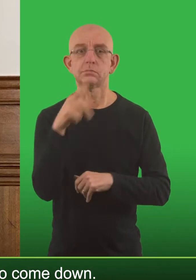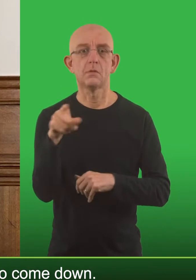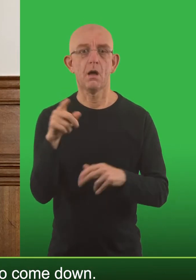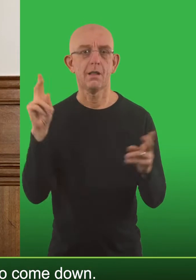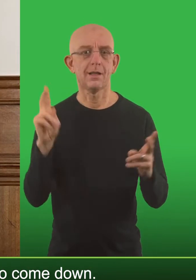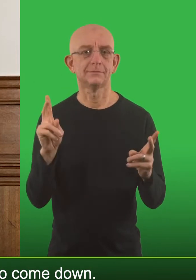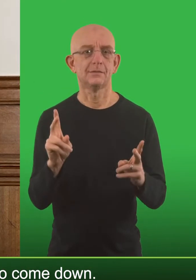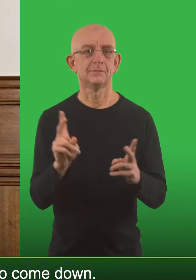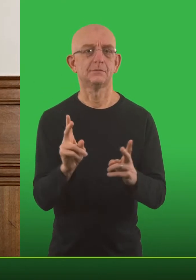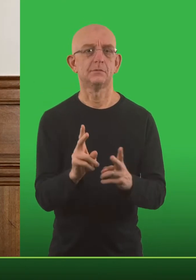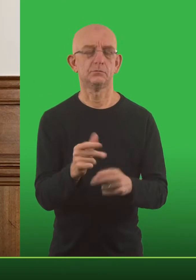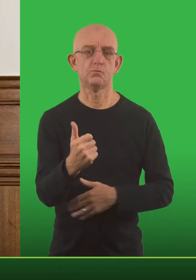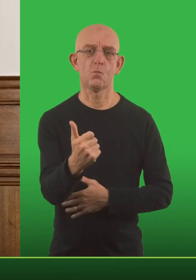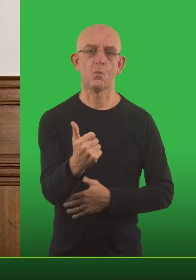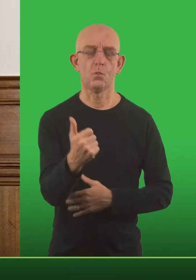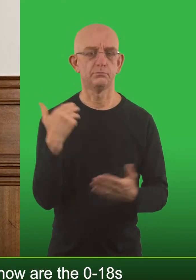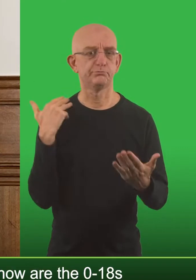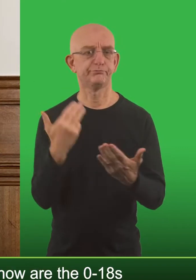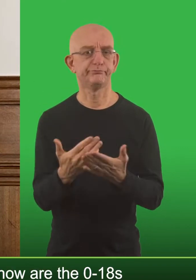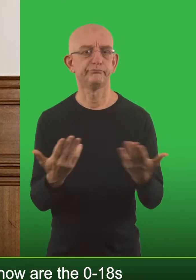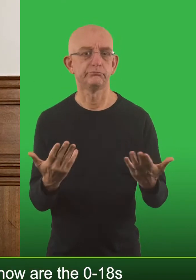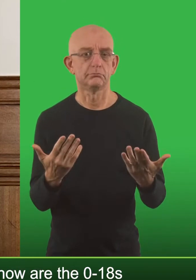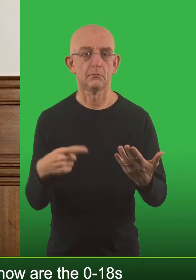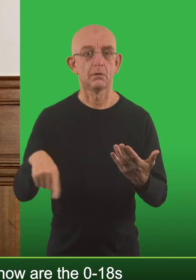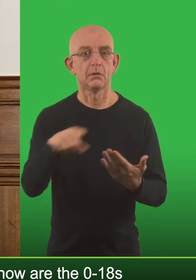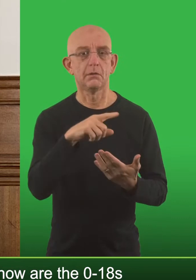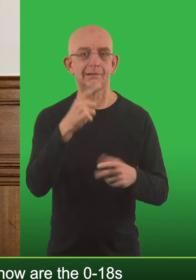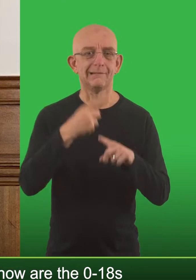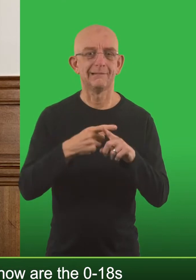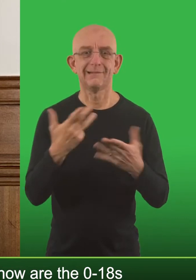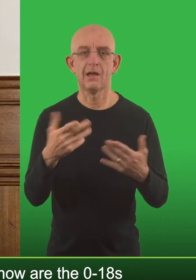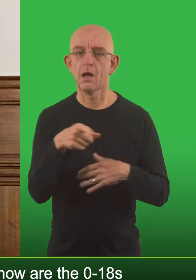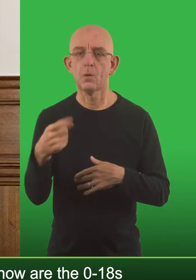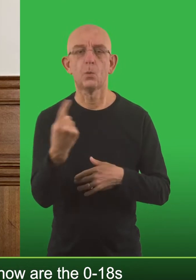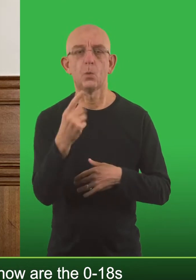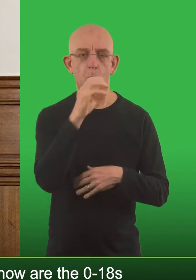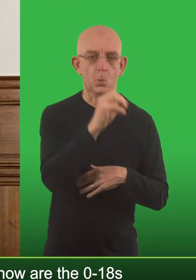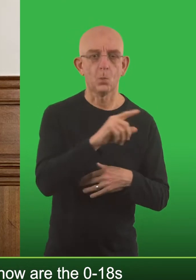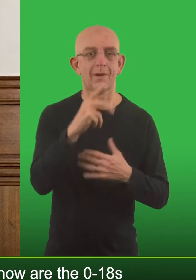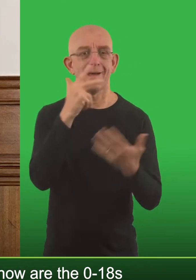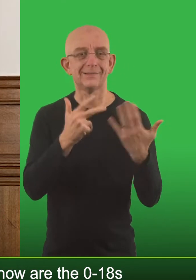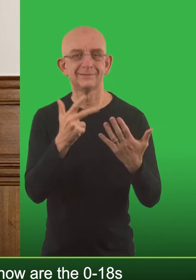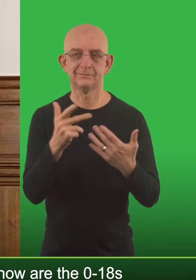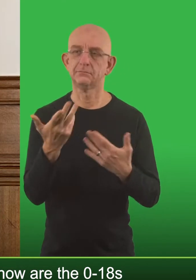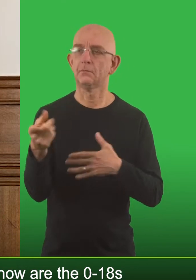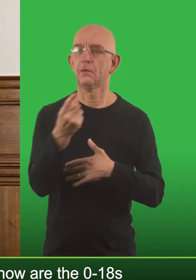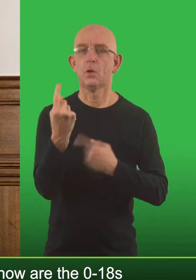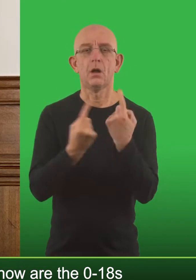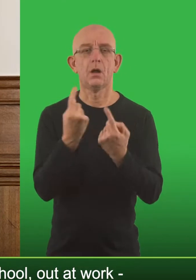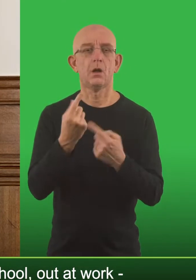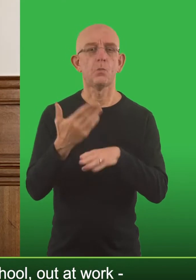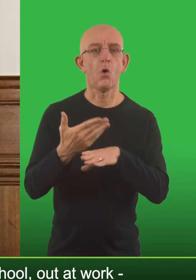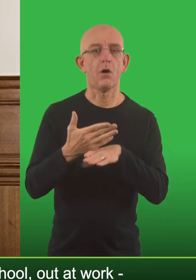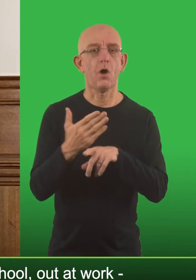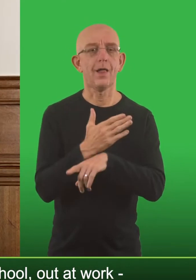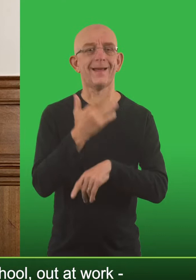elderly continue to come down, and the most likely to be infected group now are the 0 to 18s and the early working age. They're